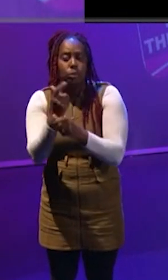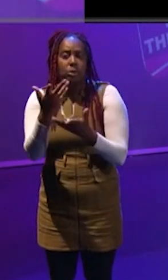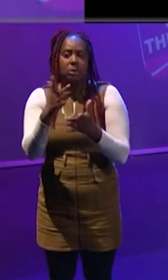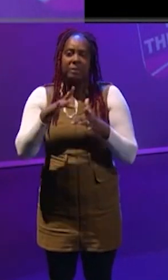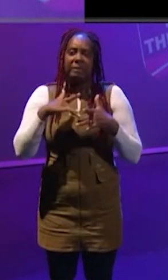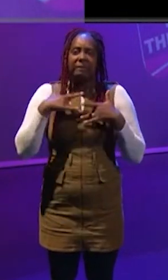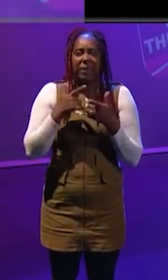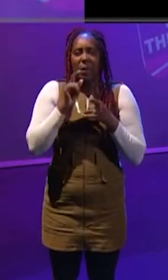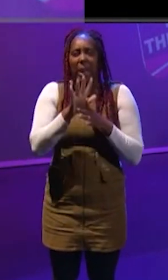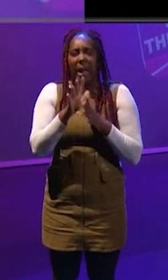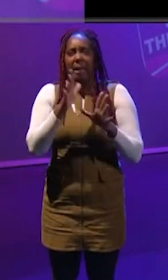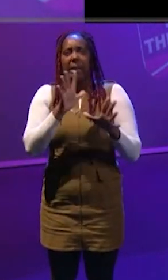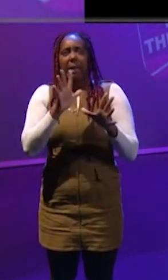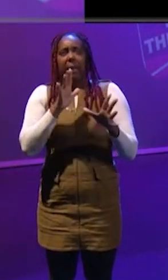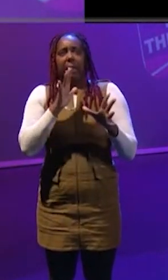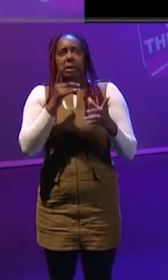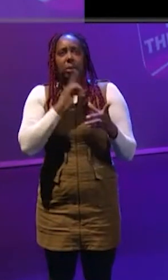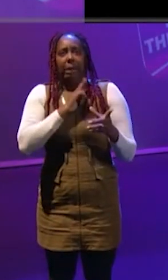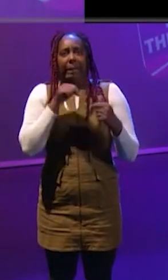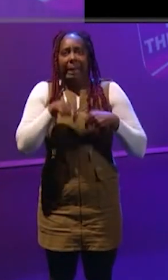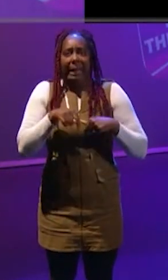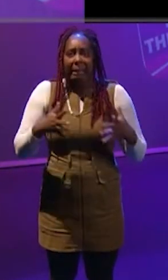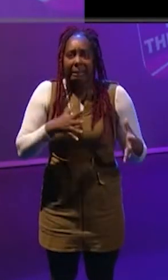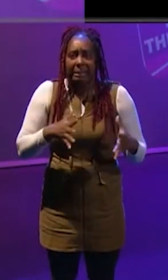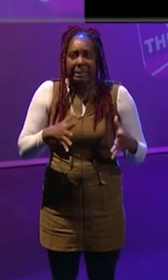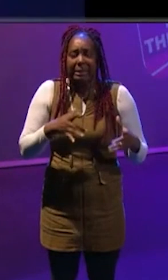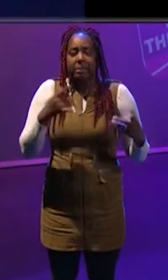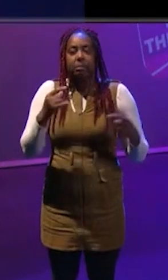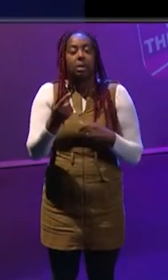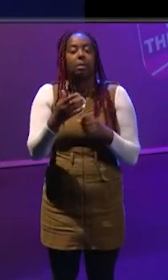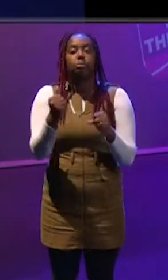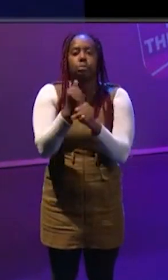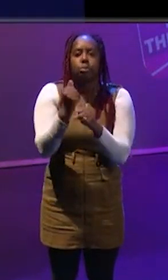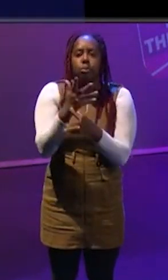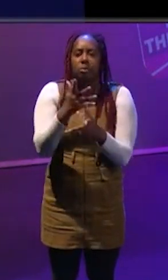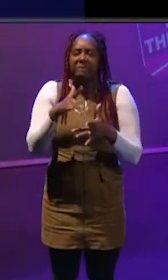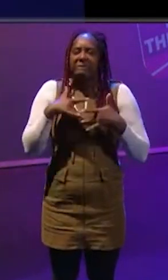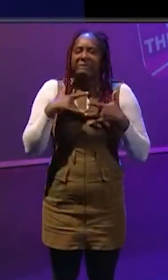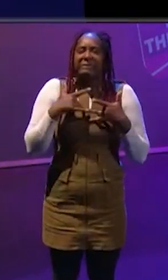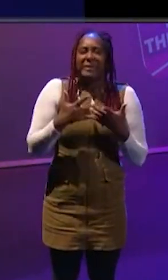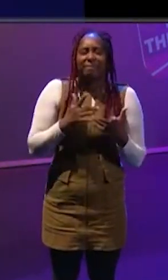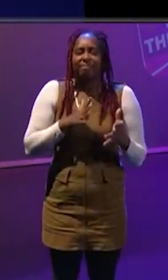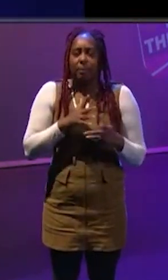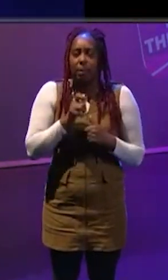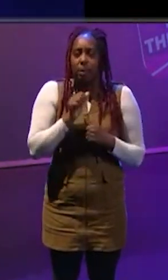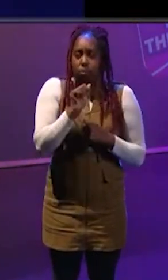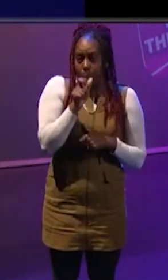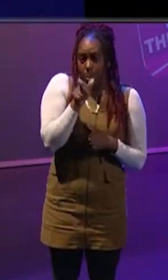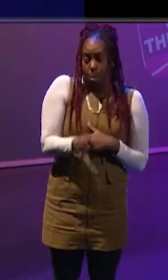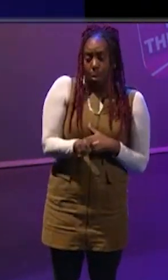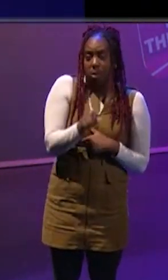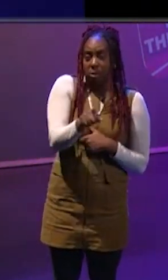feel imposter syndrome. Everyone feels it. But I think producers feel it more because more often than not, you're the person that has